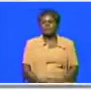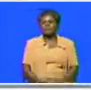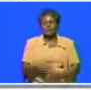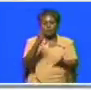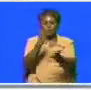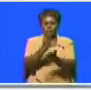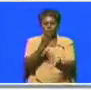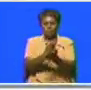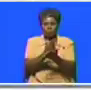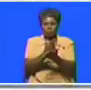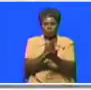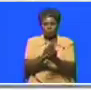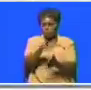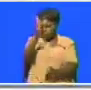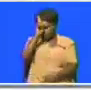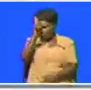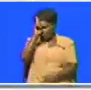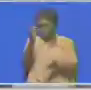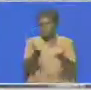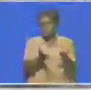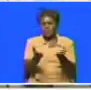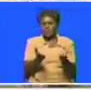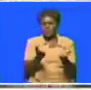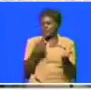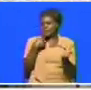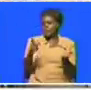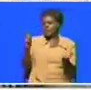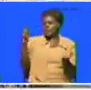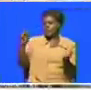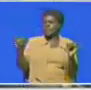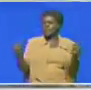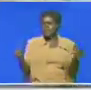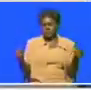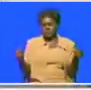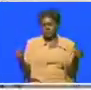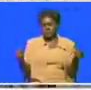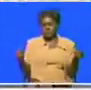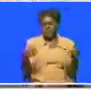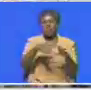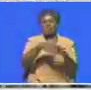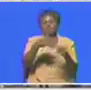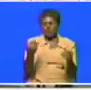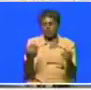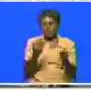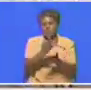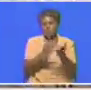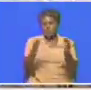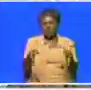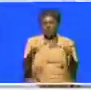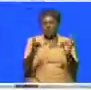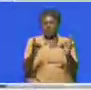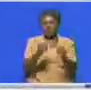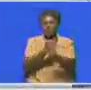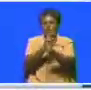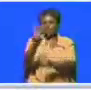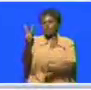Indeed, sources within the police service did reveal to KTN News that there was withdrawal of some officers guarding the two